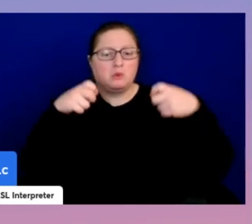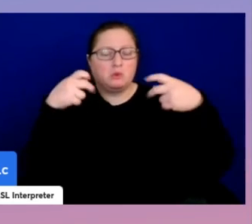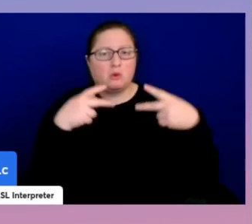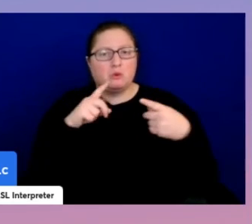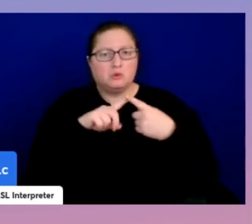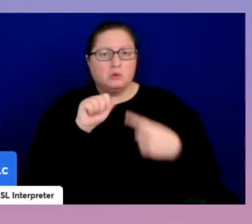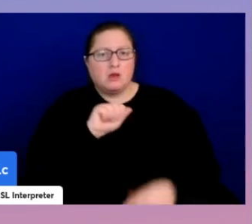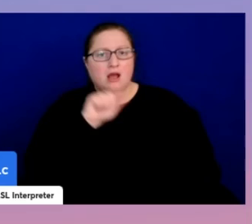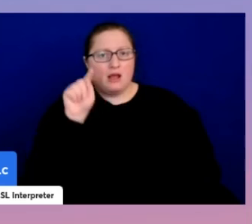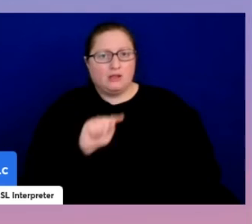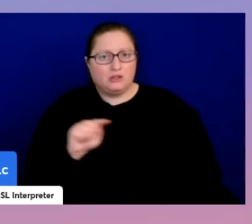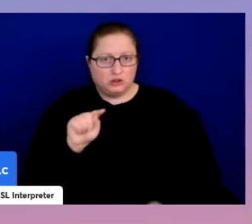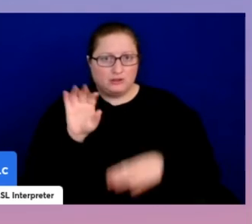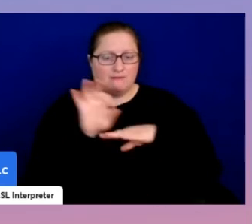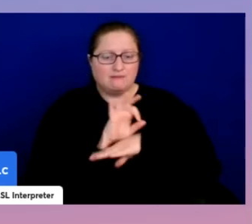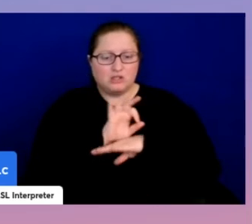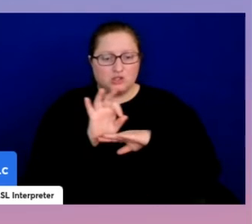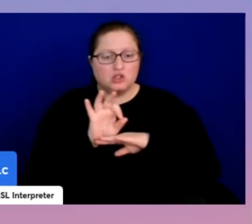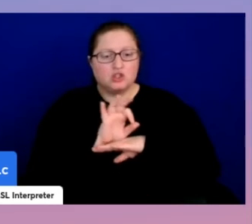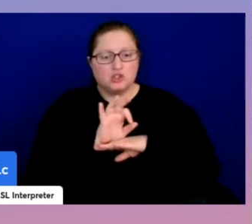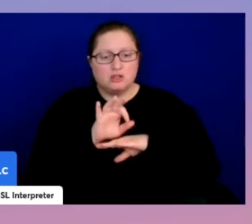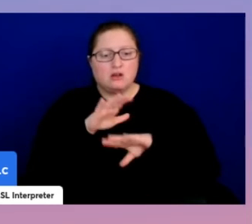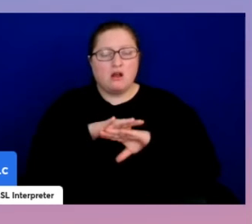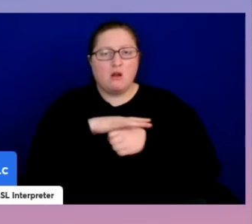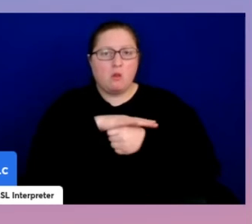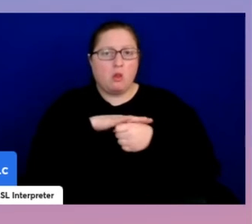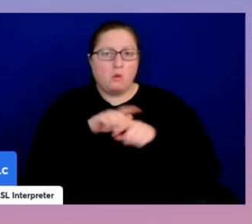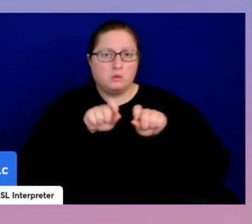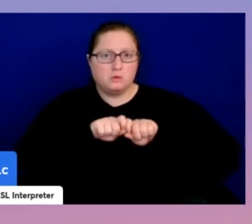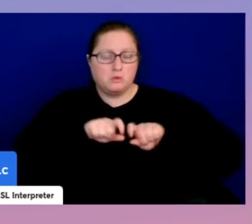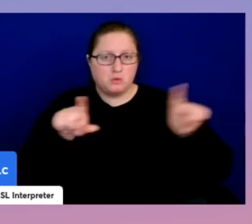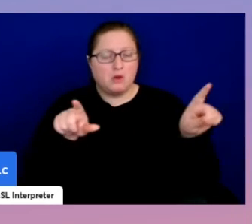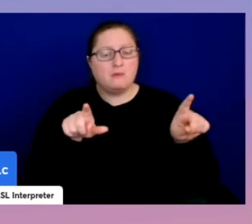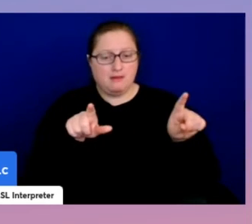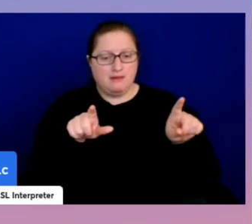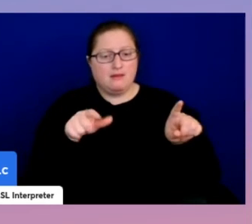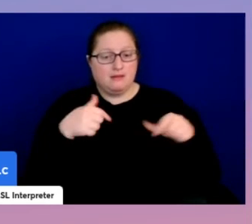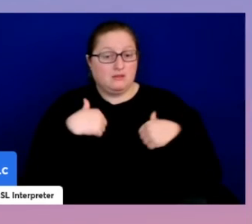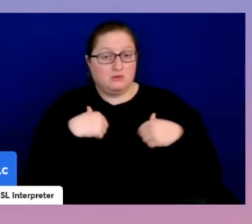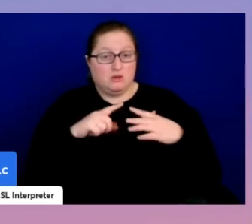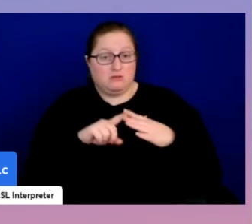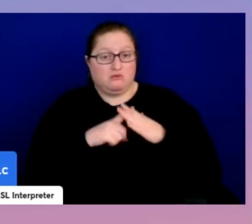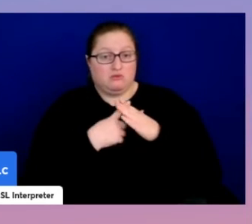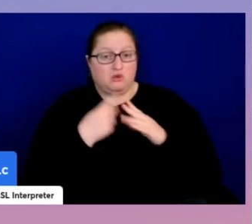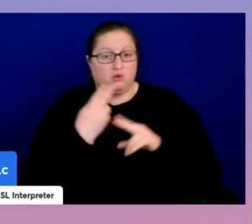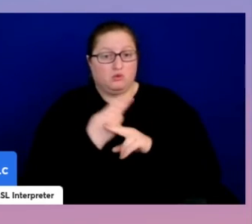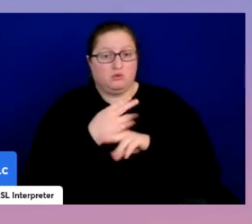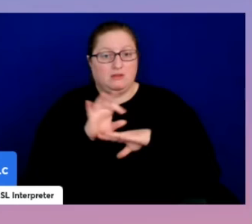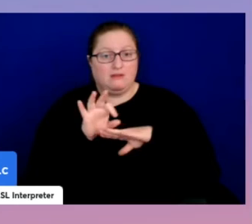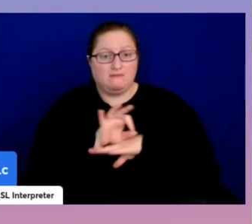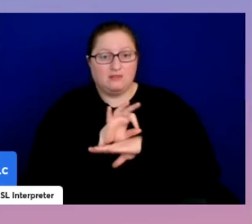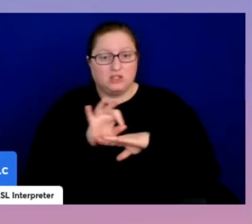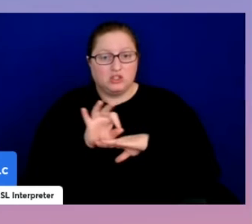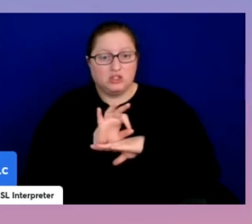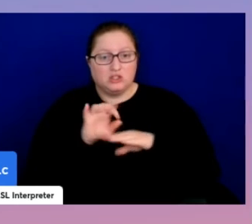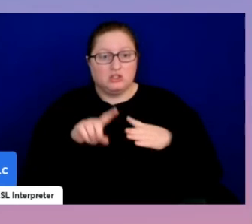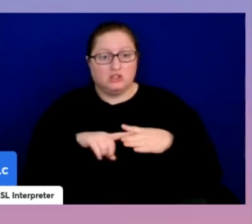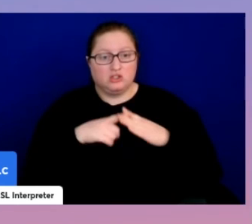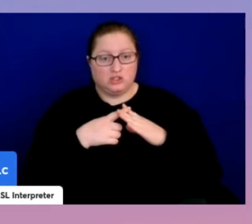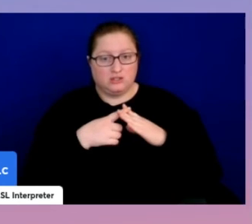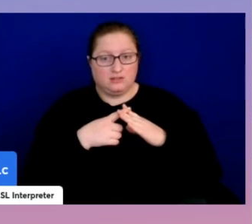function on local deployment. So I just start use the function start, right? This okay.